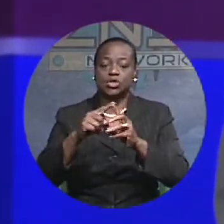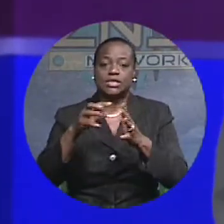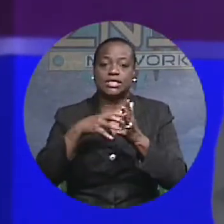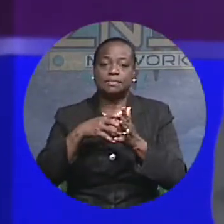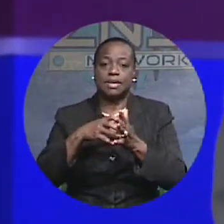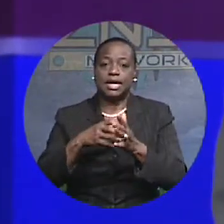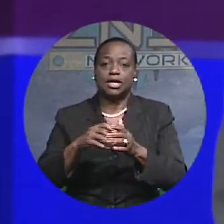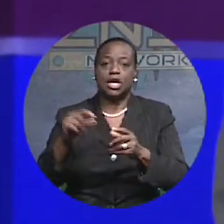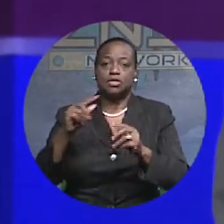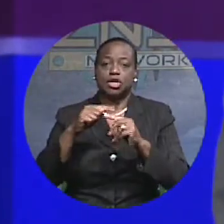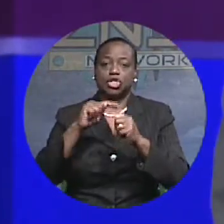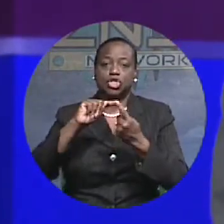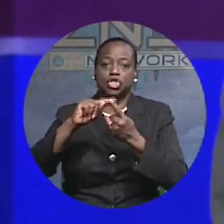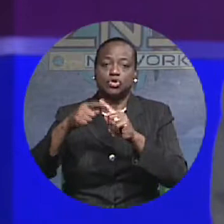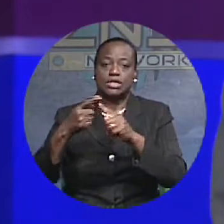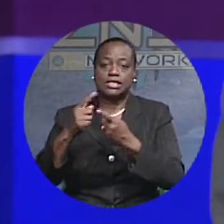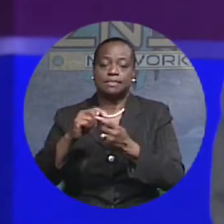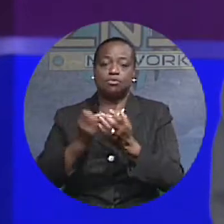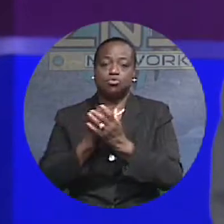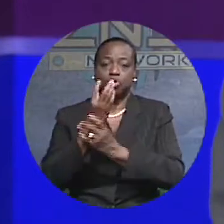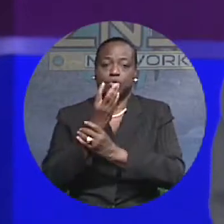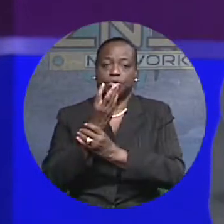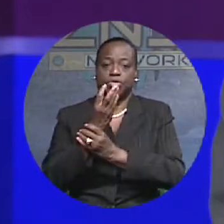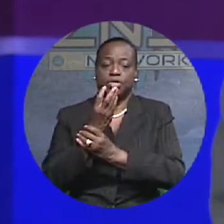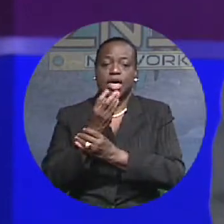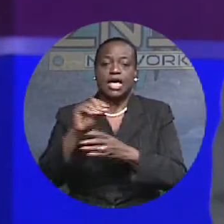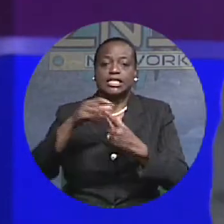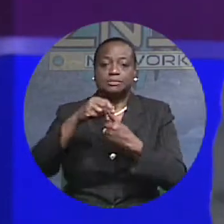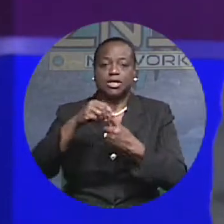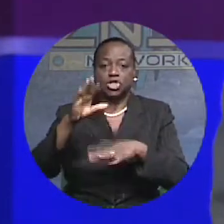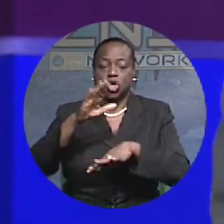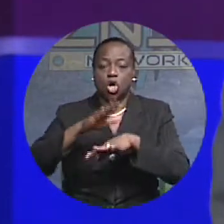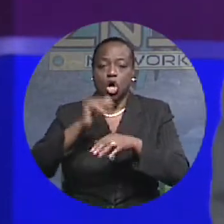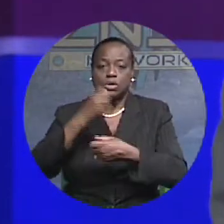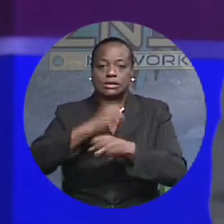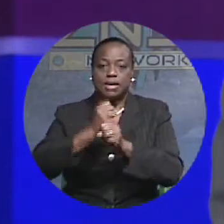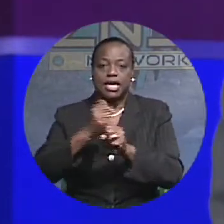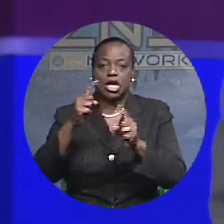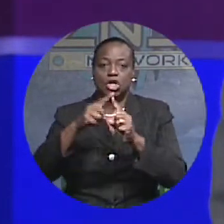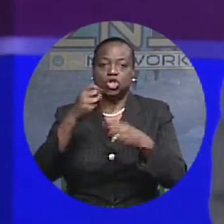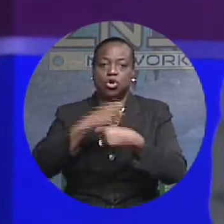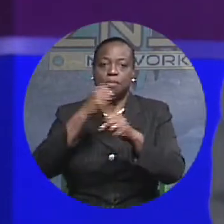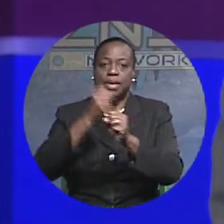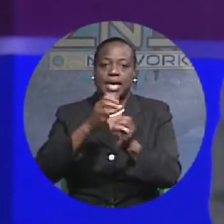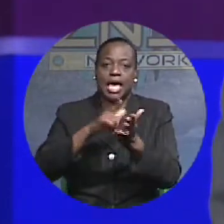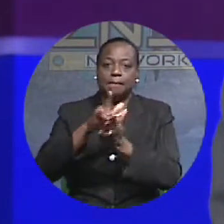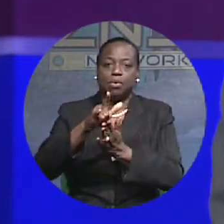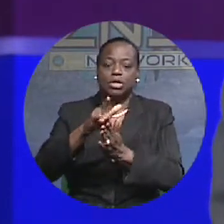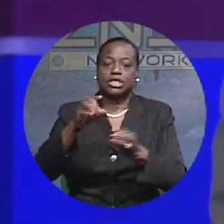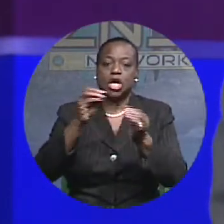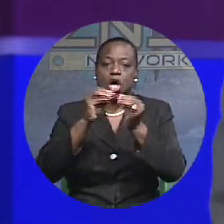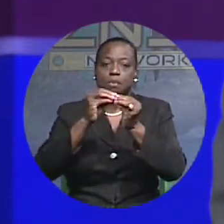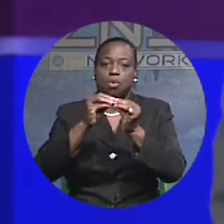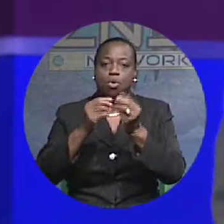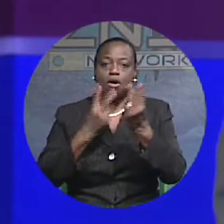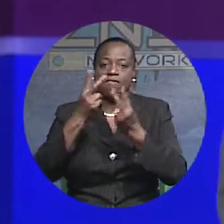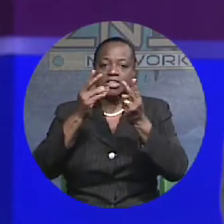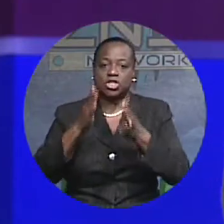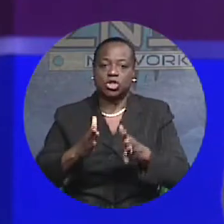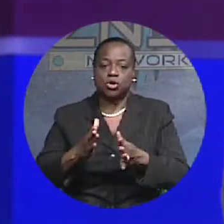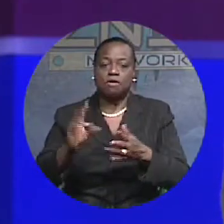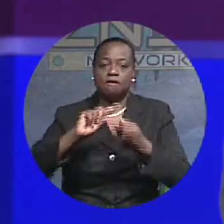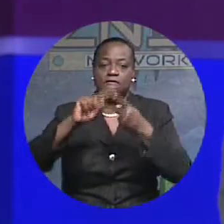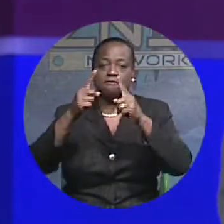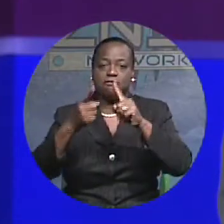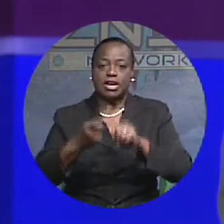facilitation, and air connectivity. A special call was made to make airports more visitor-friendly, address taxation issues, and